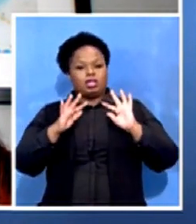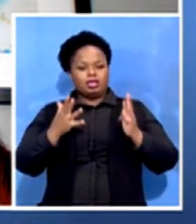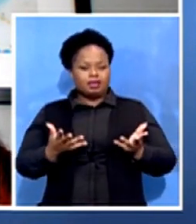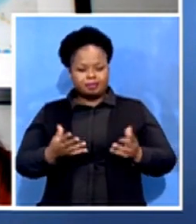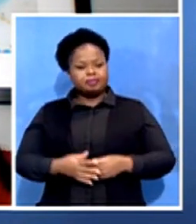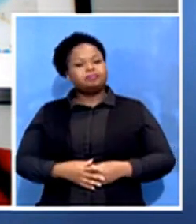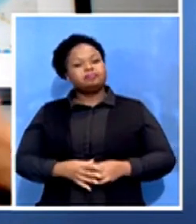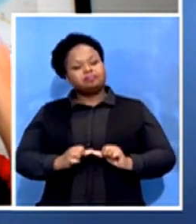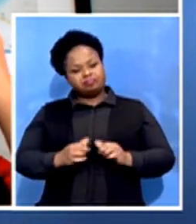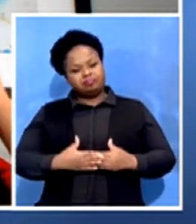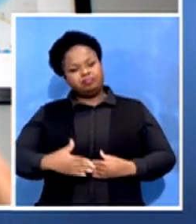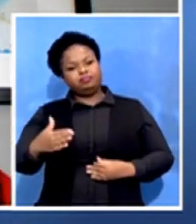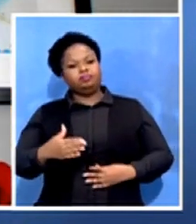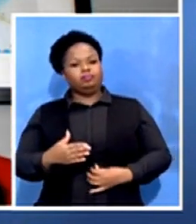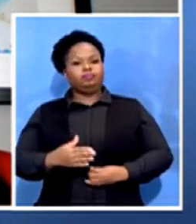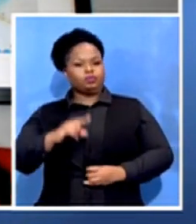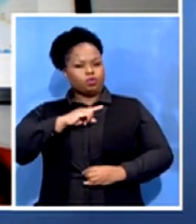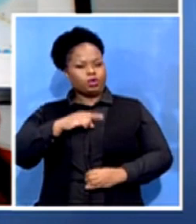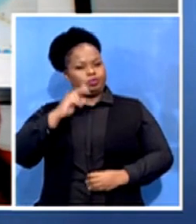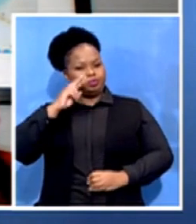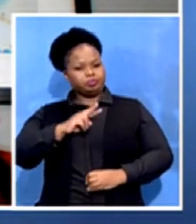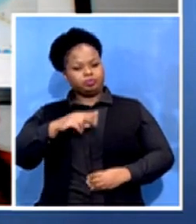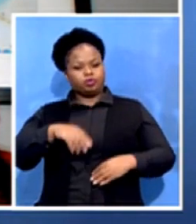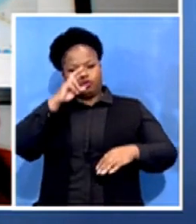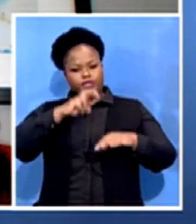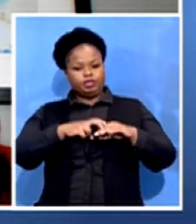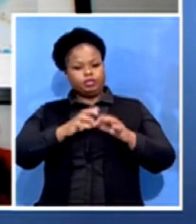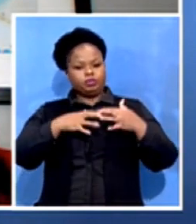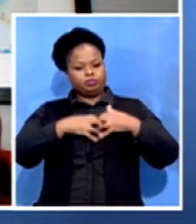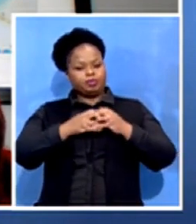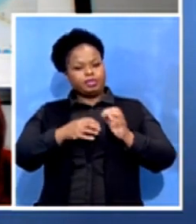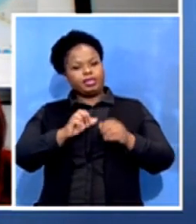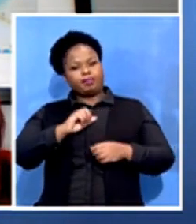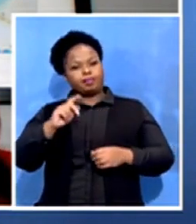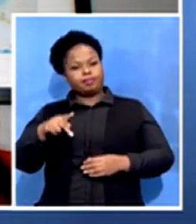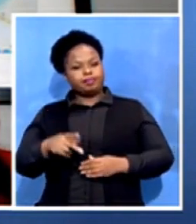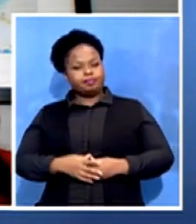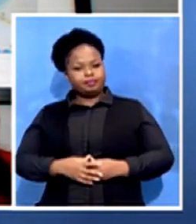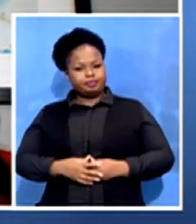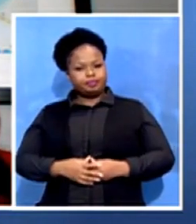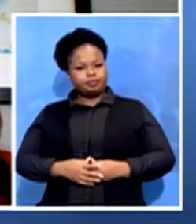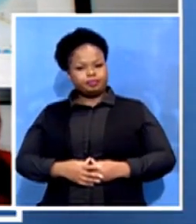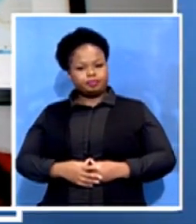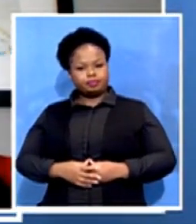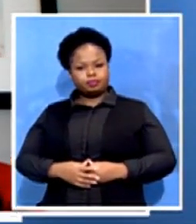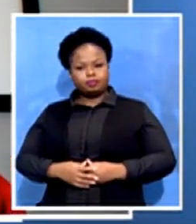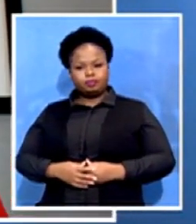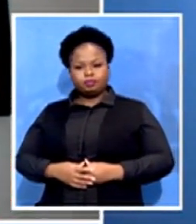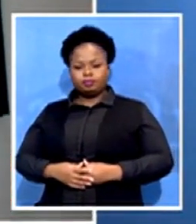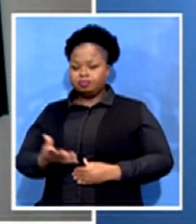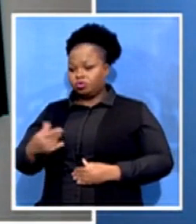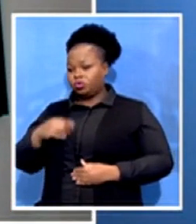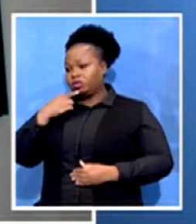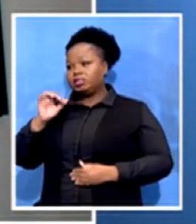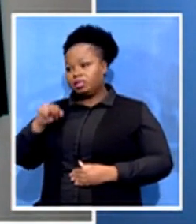you see the need to develop such an app? Well, like you said, it's been a very uncertain year, and the amount